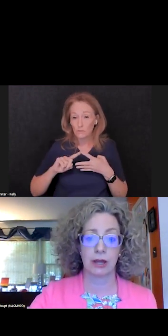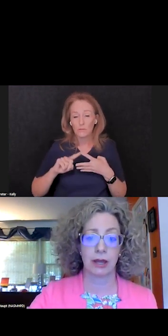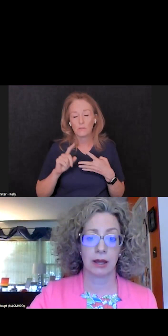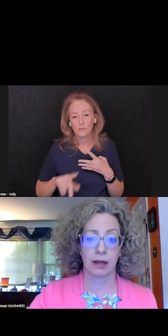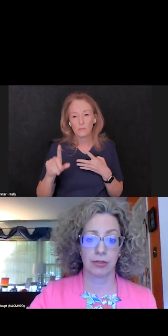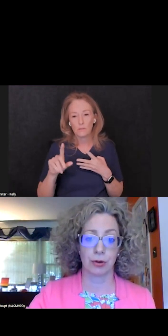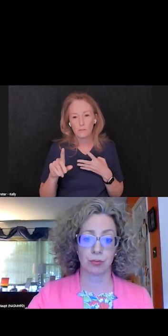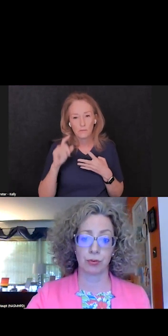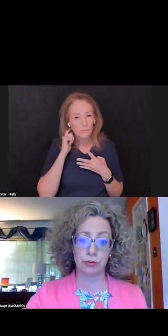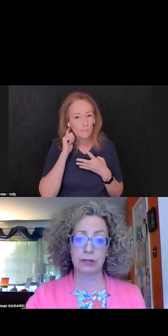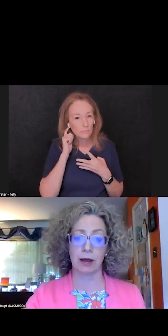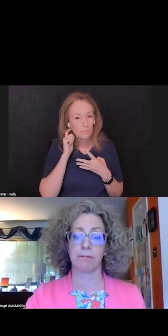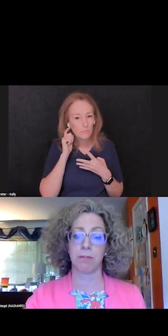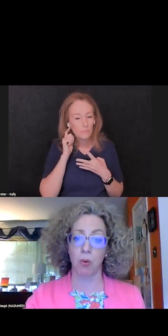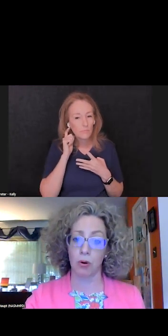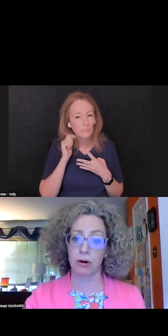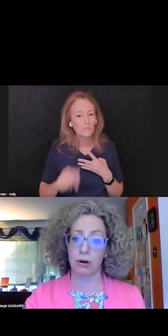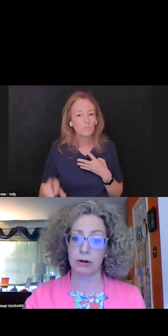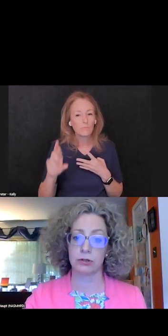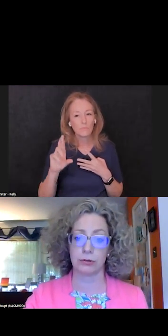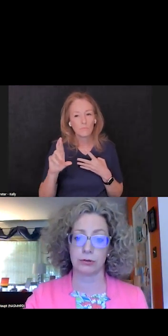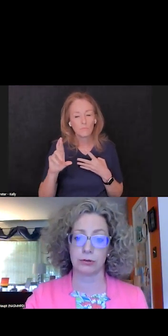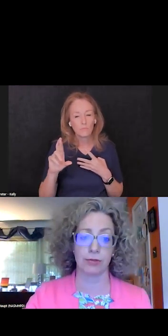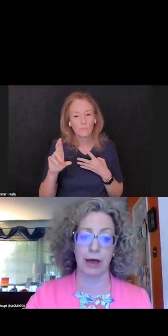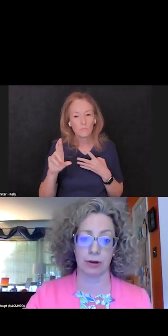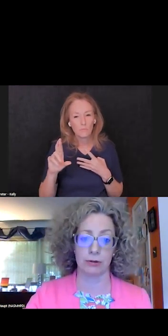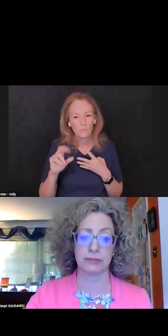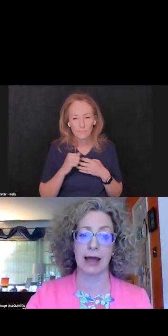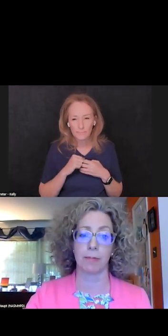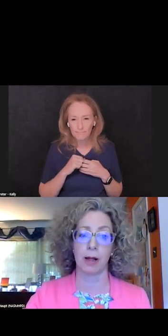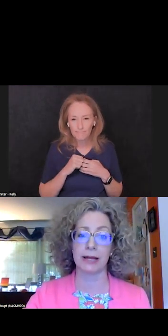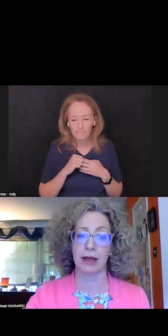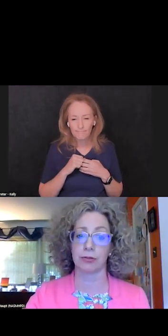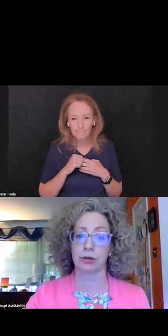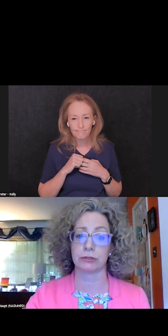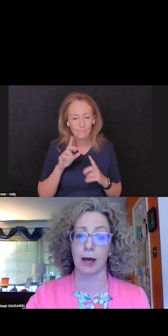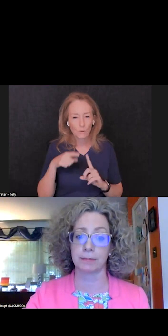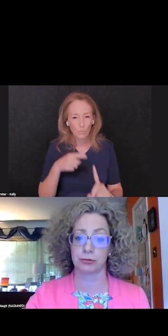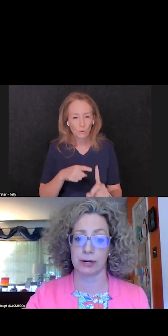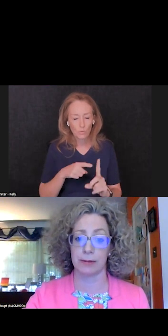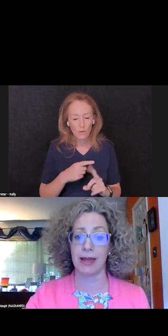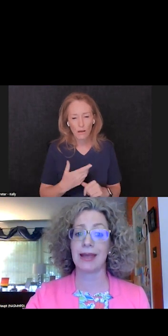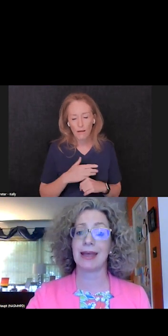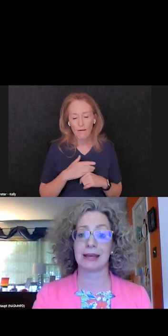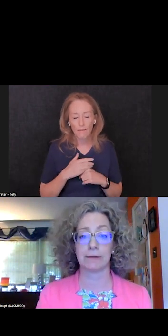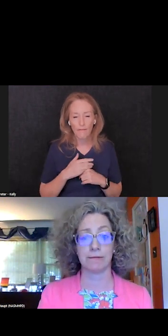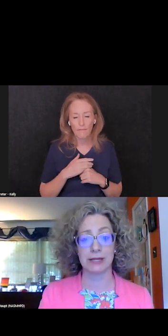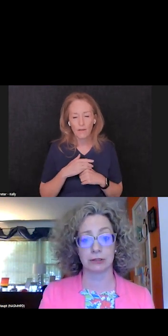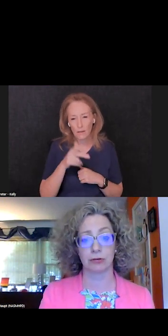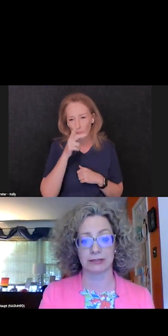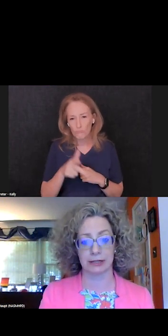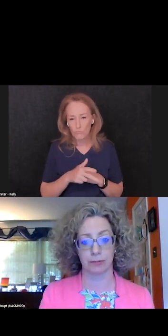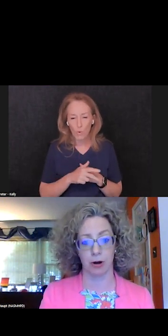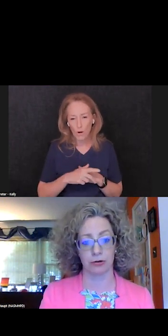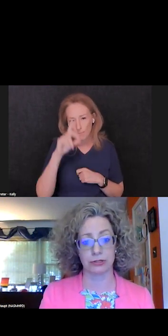titled The Root of Poor Youth Mental Health Outcomes, How Public Health Goes Upstream and